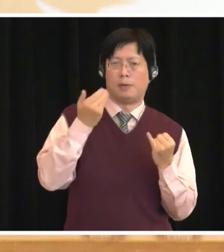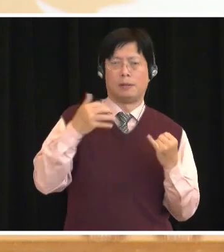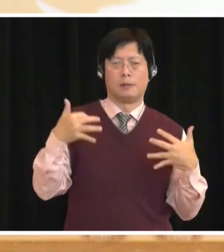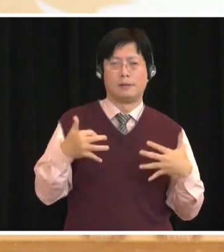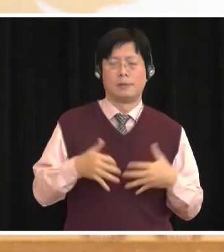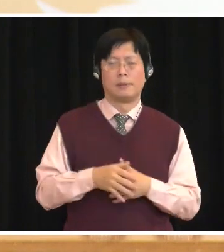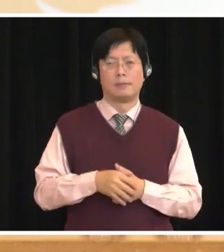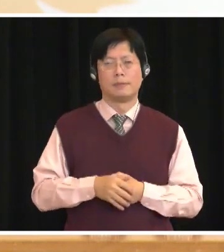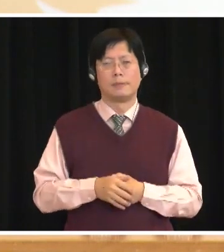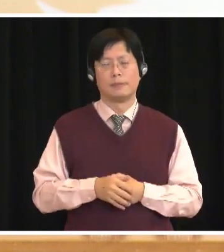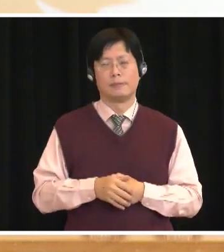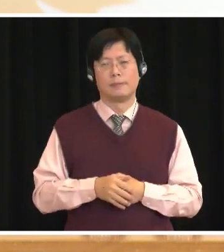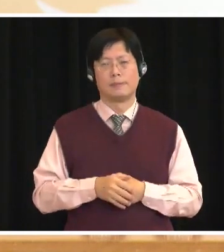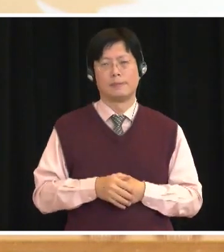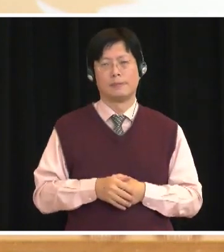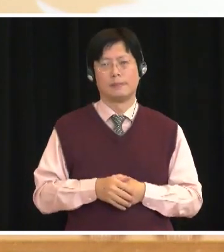likely,